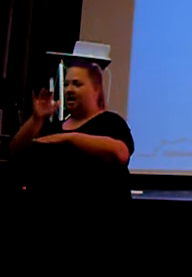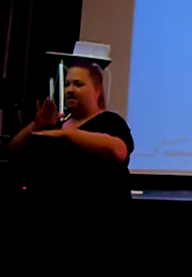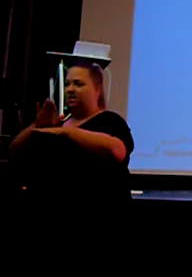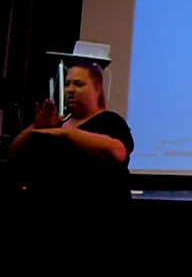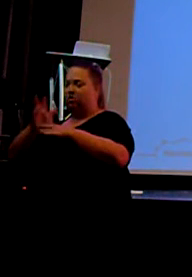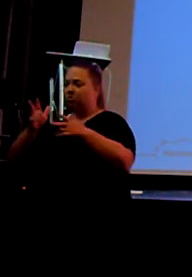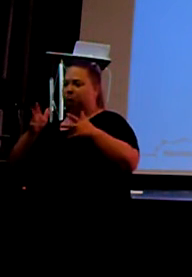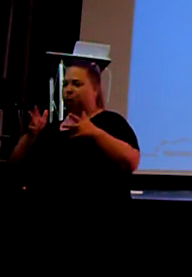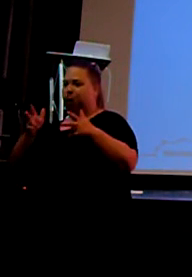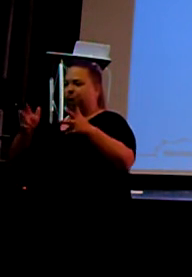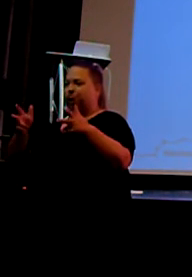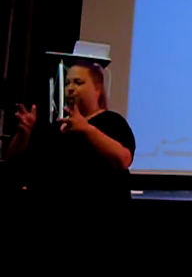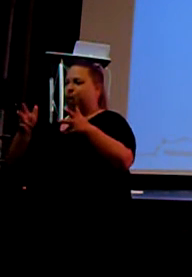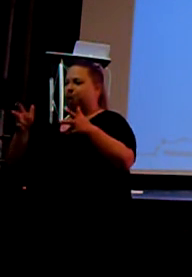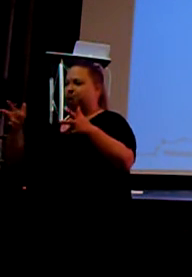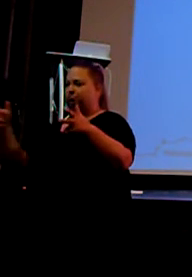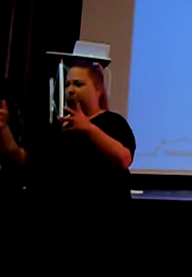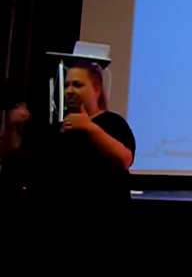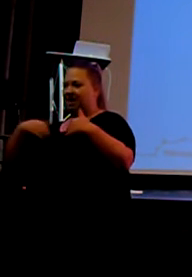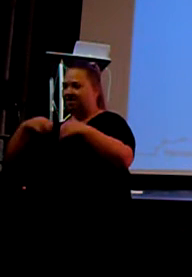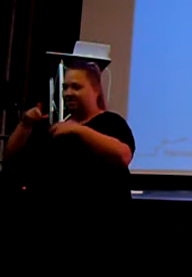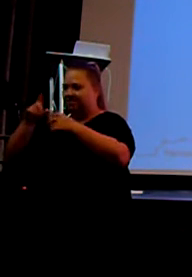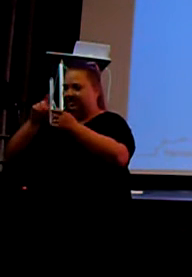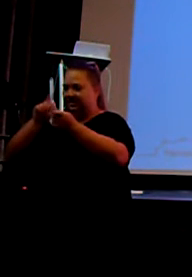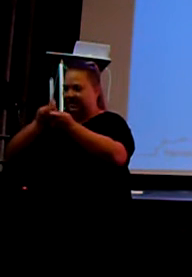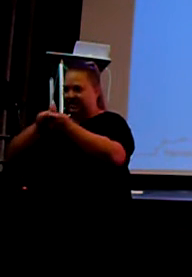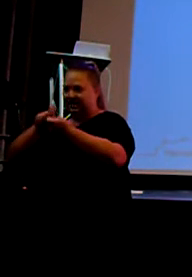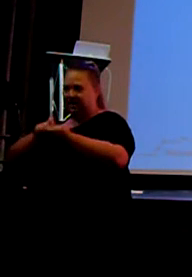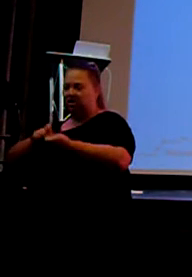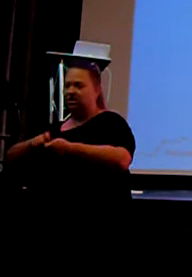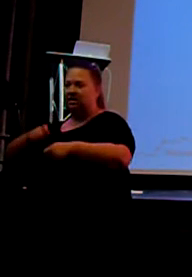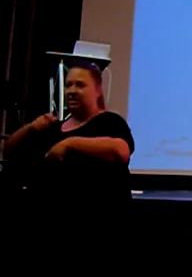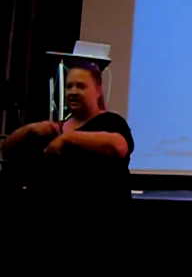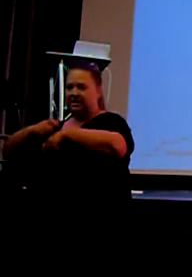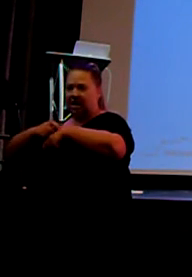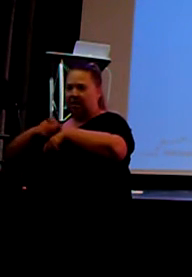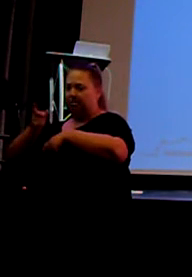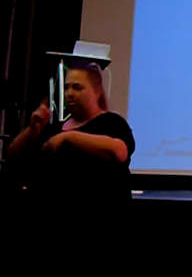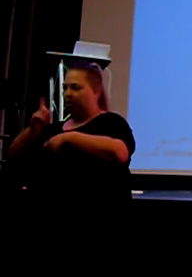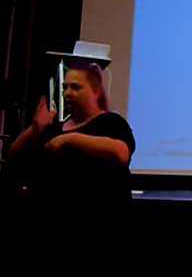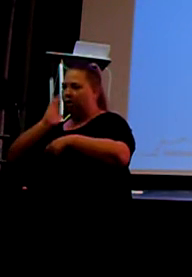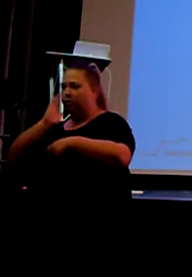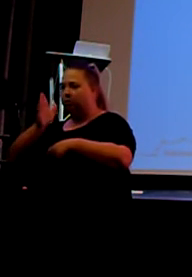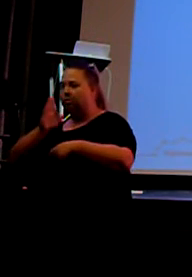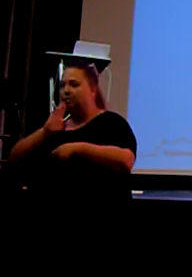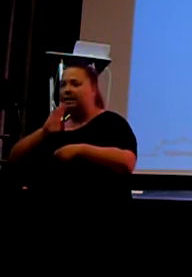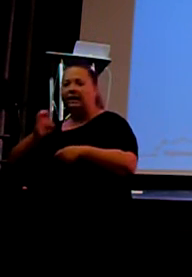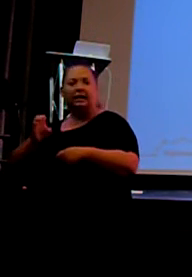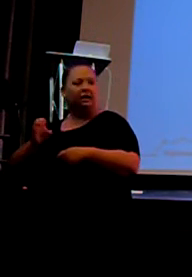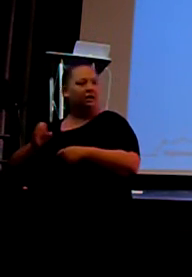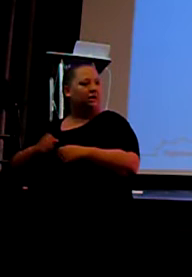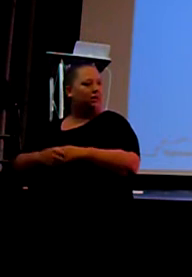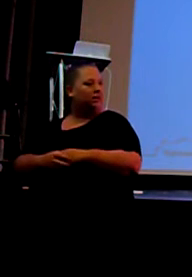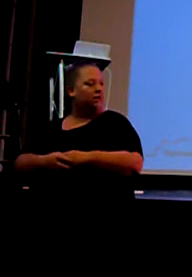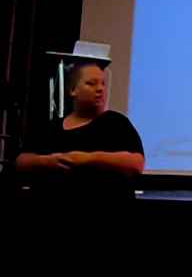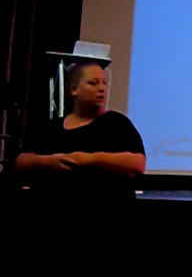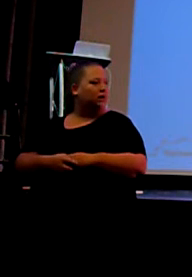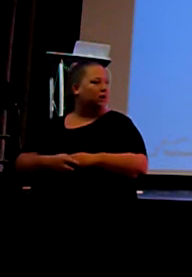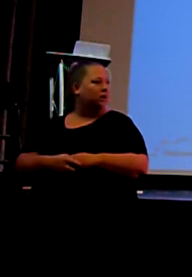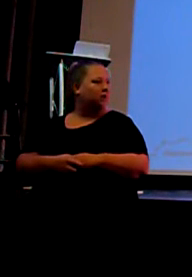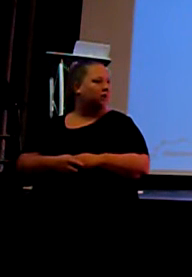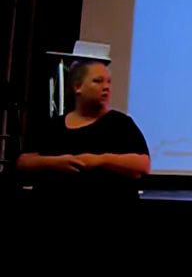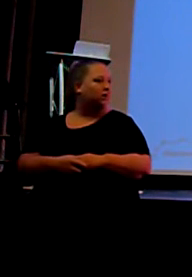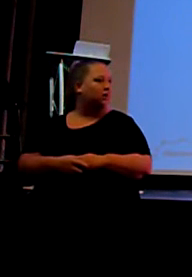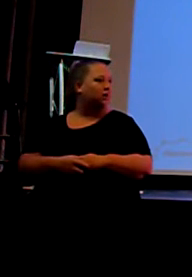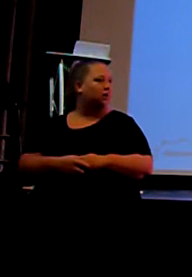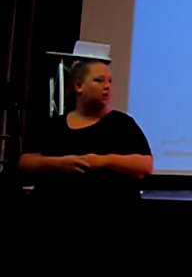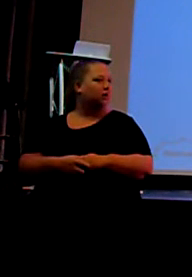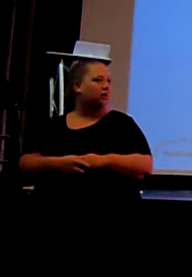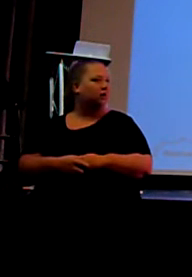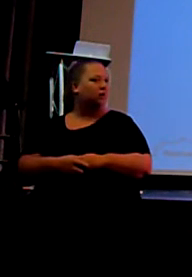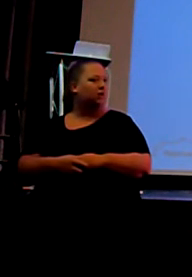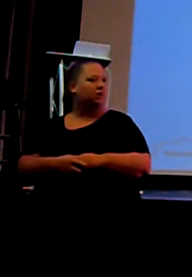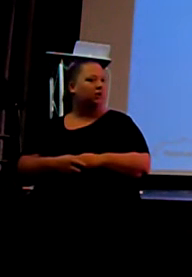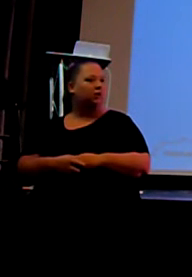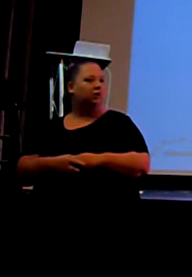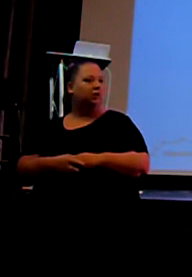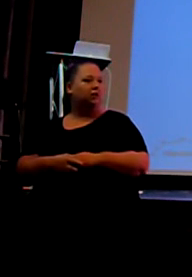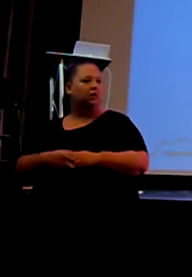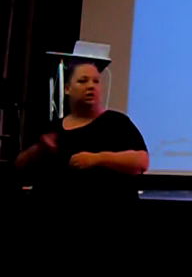details about that, about the time and where we're going to be in this rate? Will it be to our starboard or to our